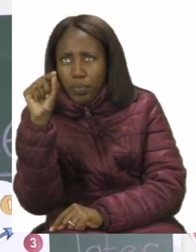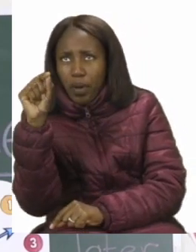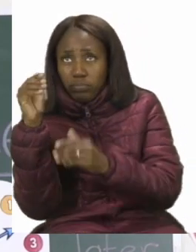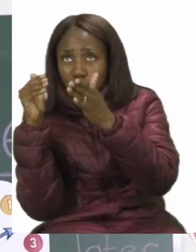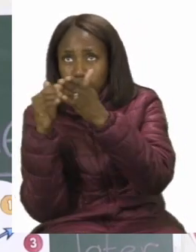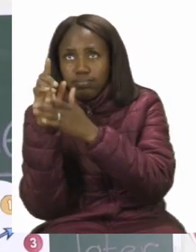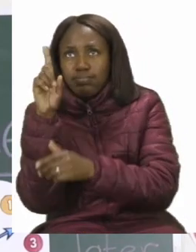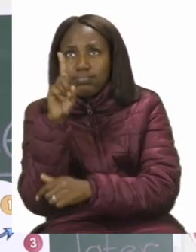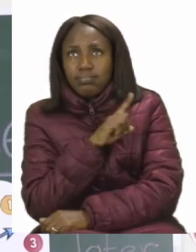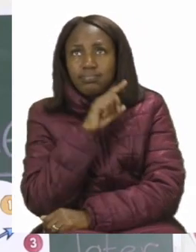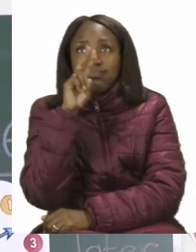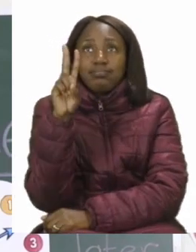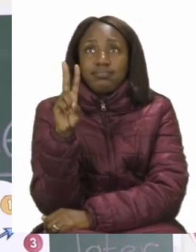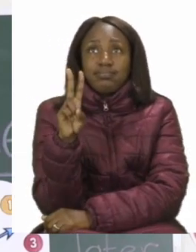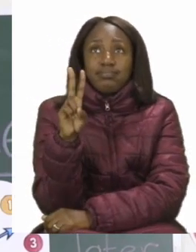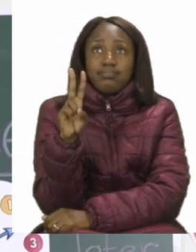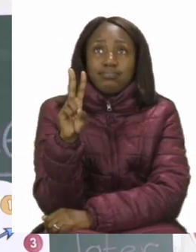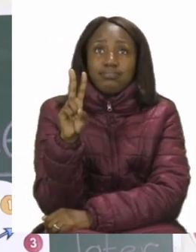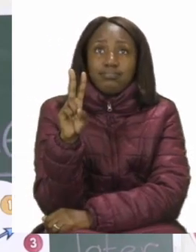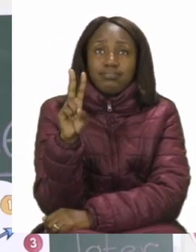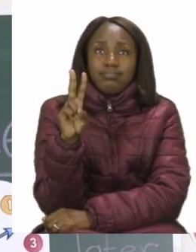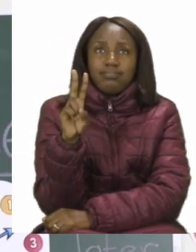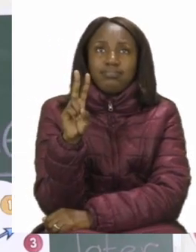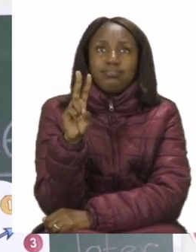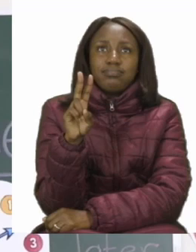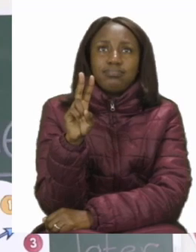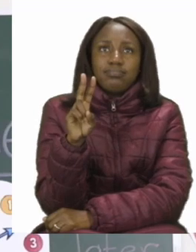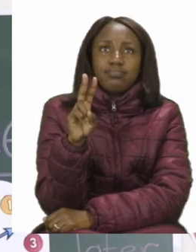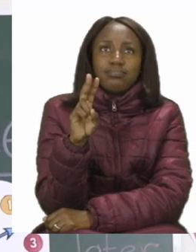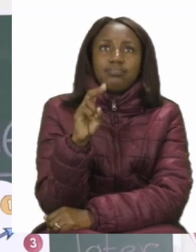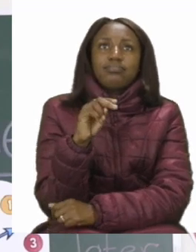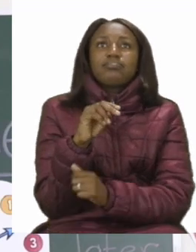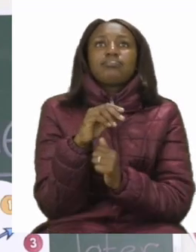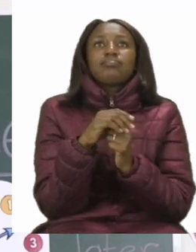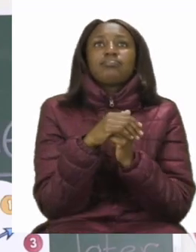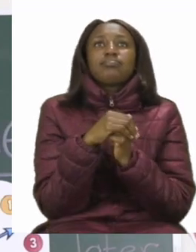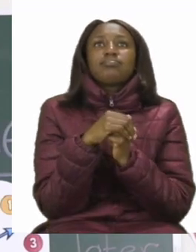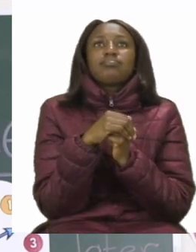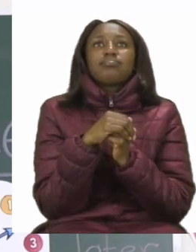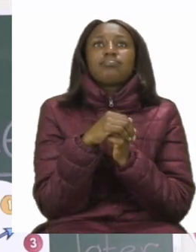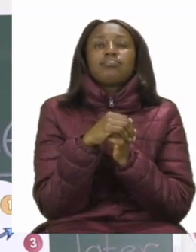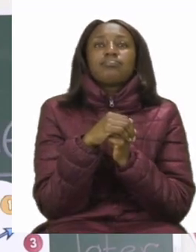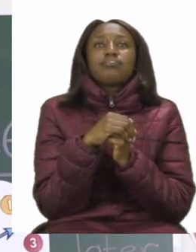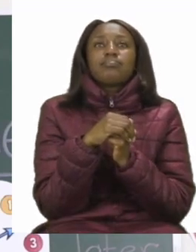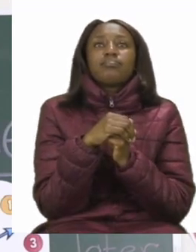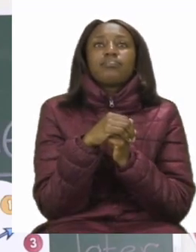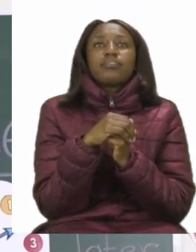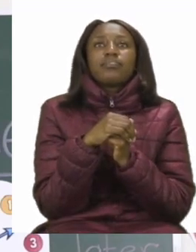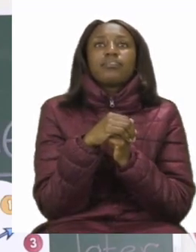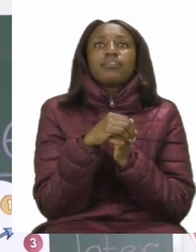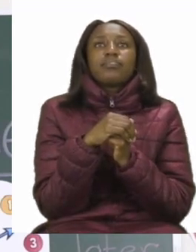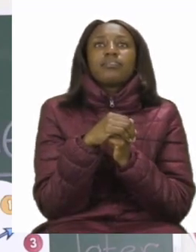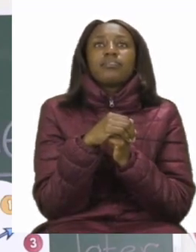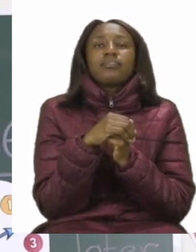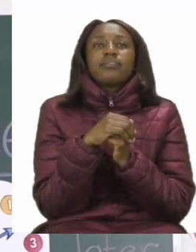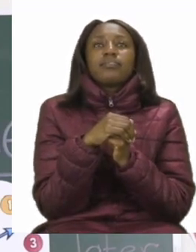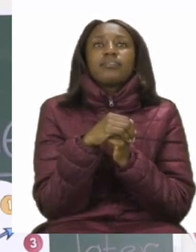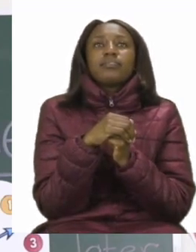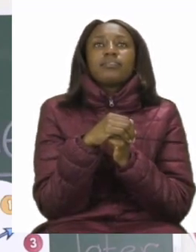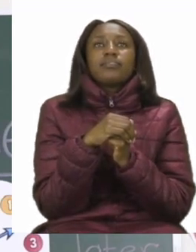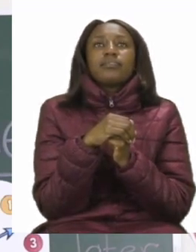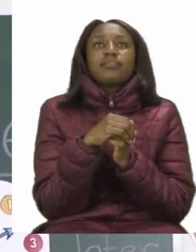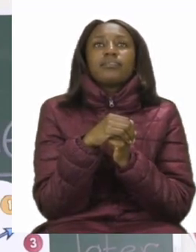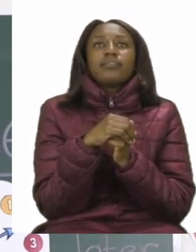line all the way up to where it says 12